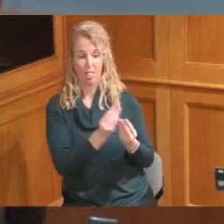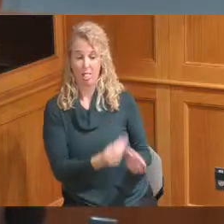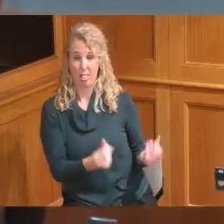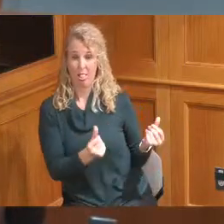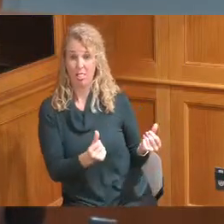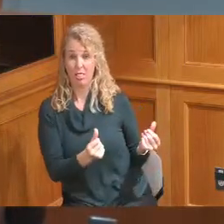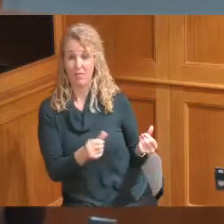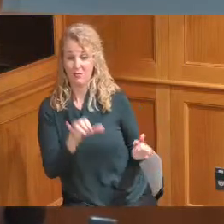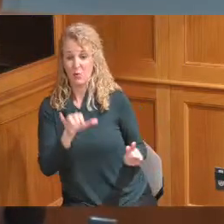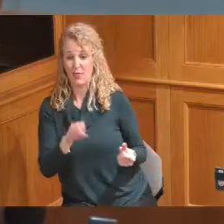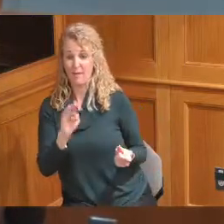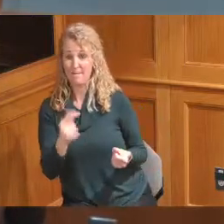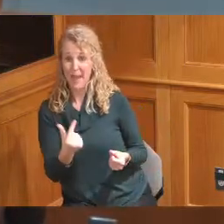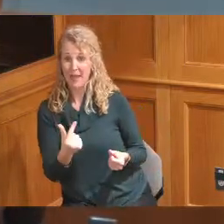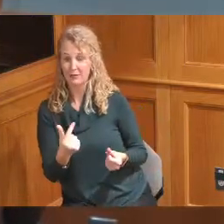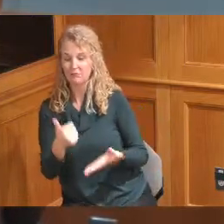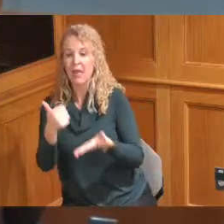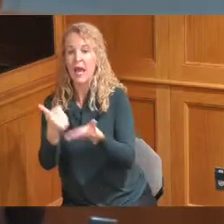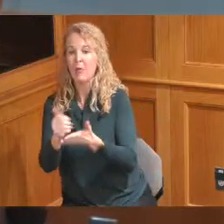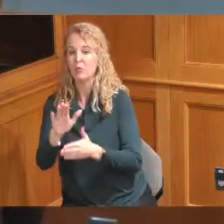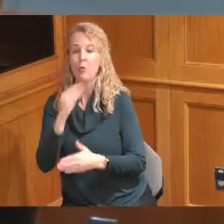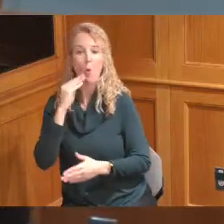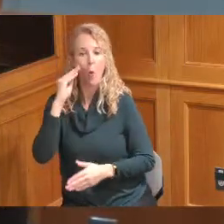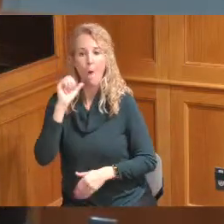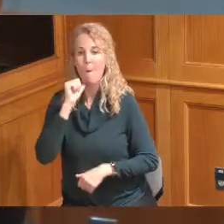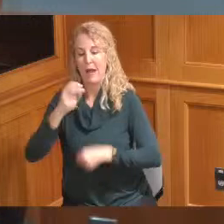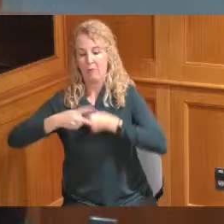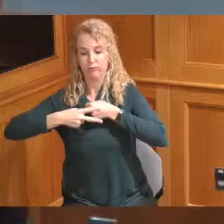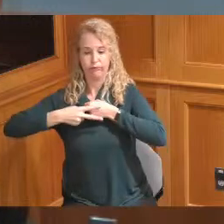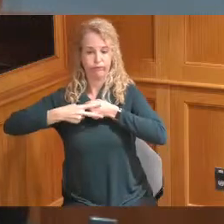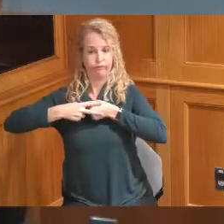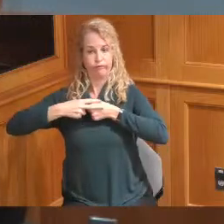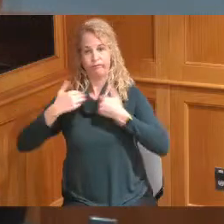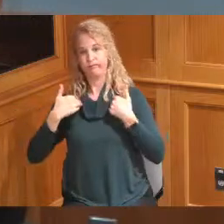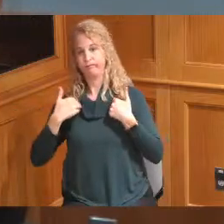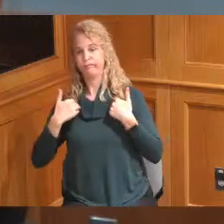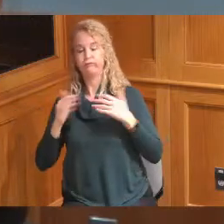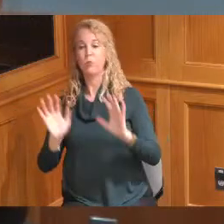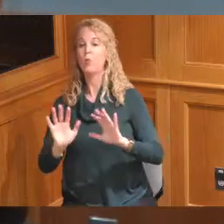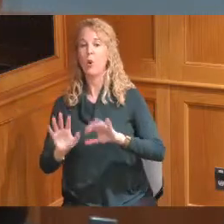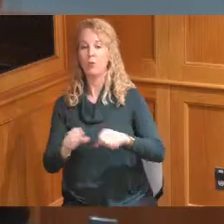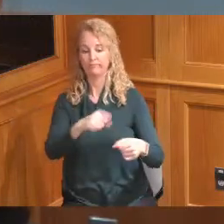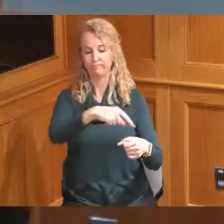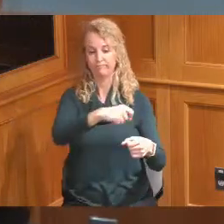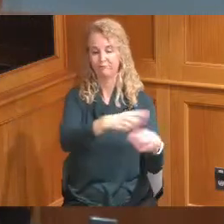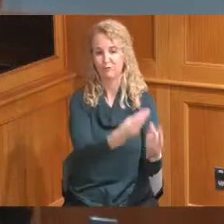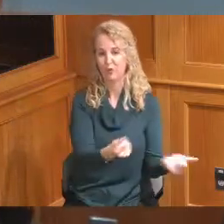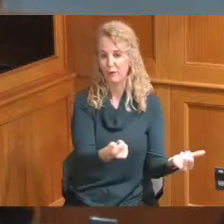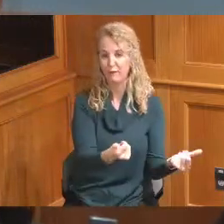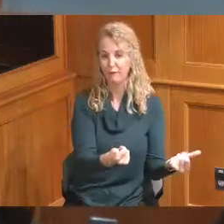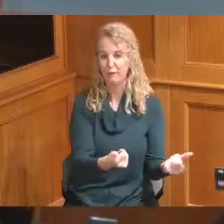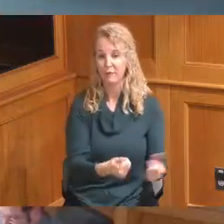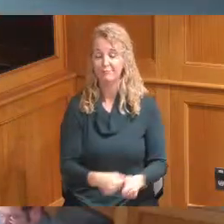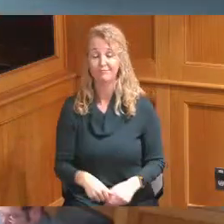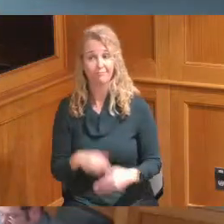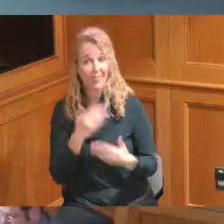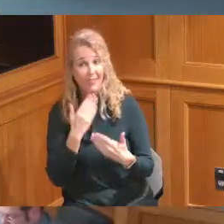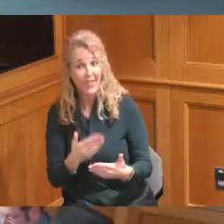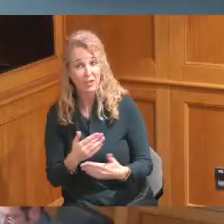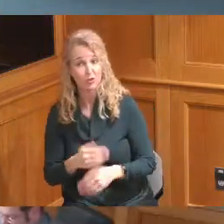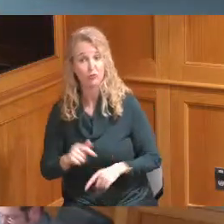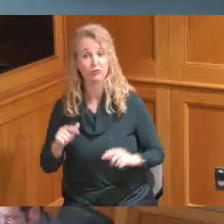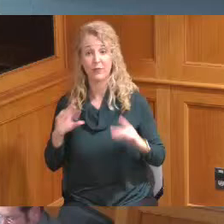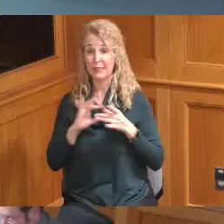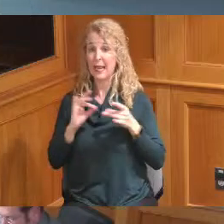to just get out of the homes of Hamilton County residents. So thank you for this opportunity. Thank you. Vice